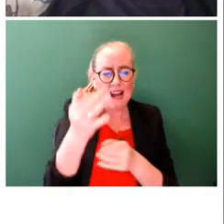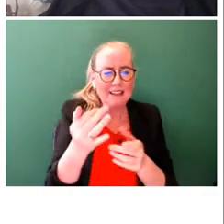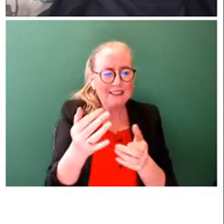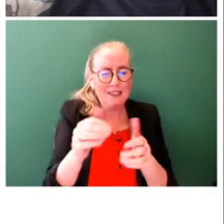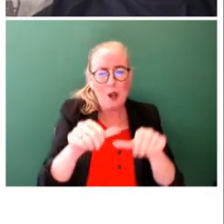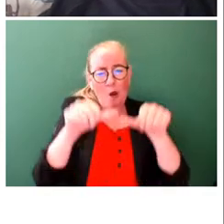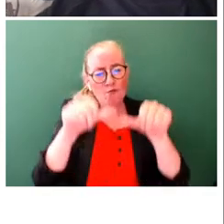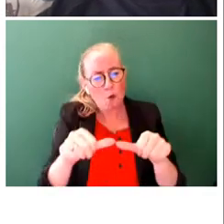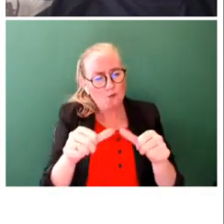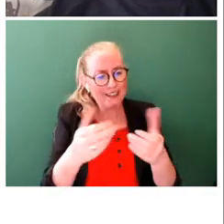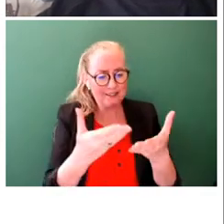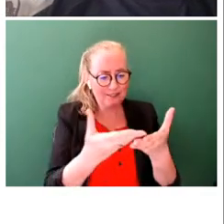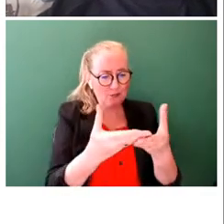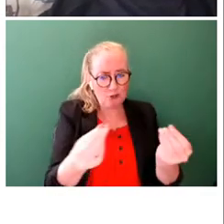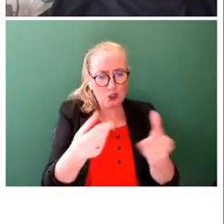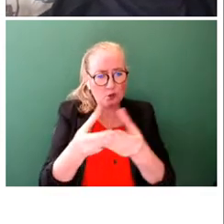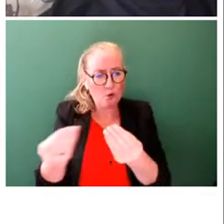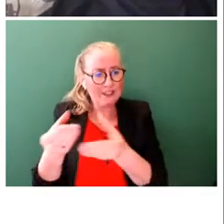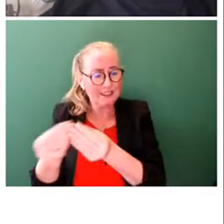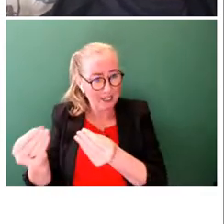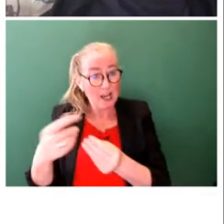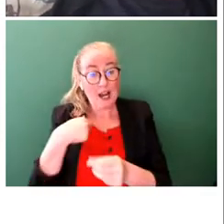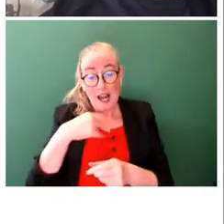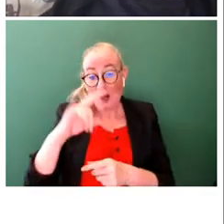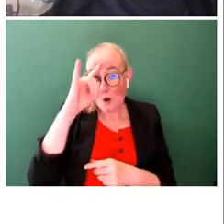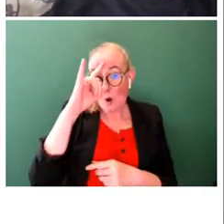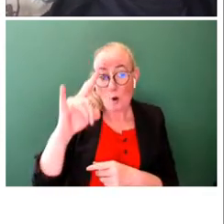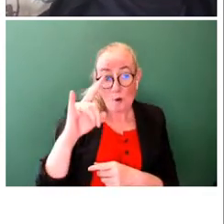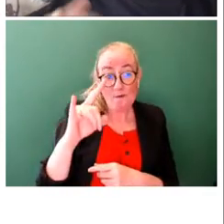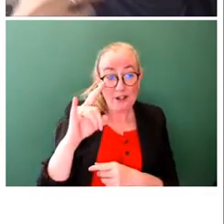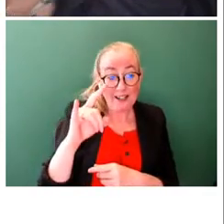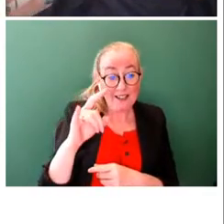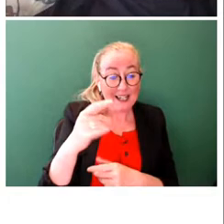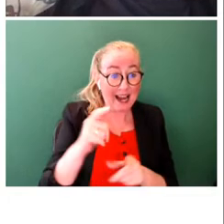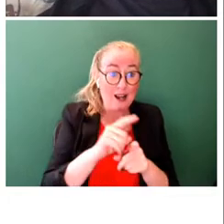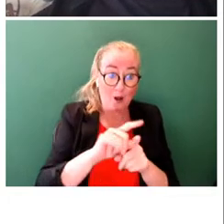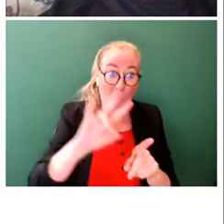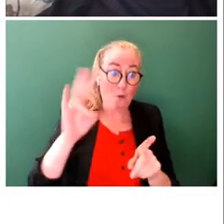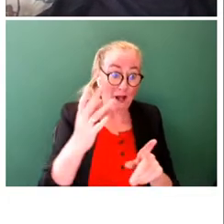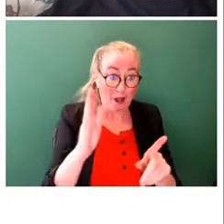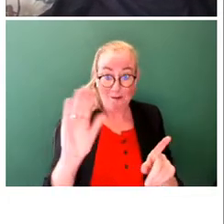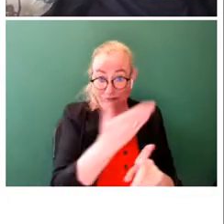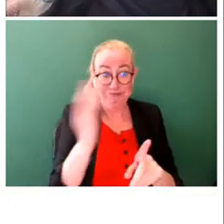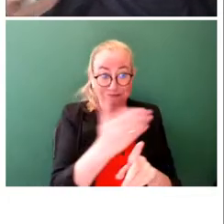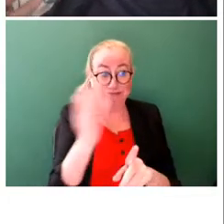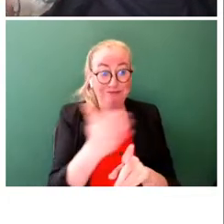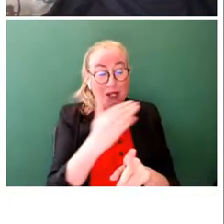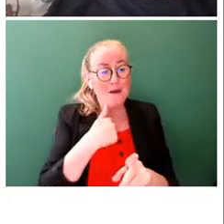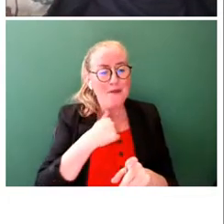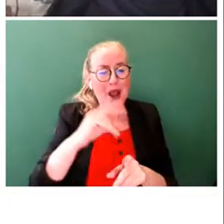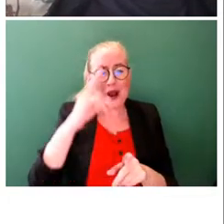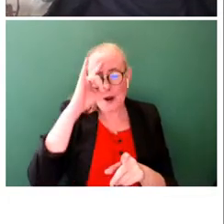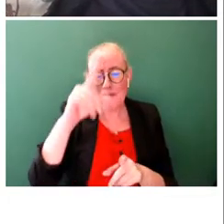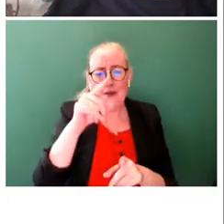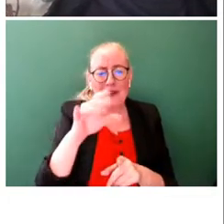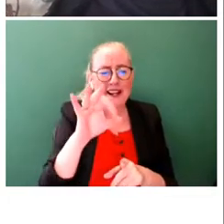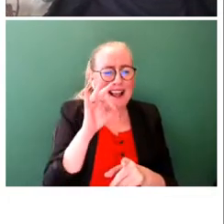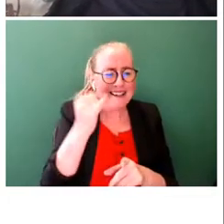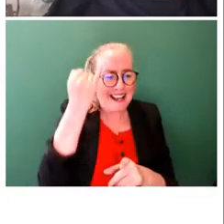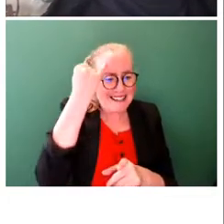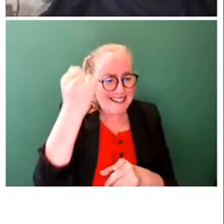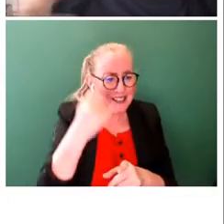resources. And hopefully, although it's a bit whistle stop, I hope you've got some ideas there, or you feel encouraged to try